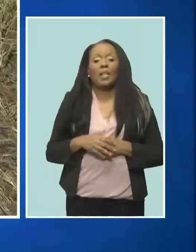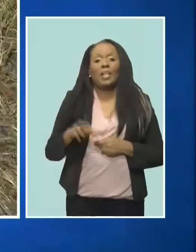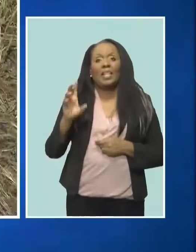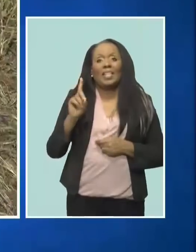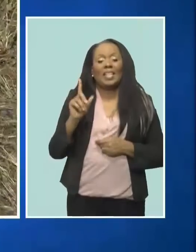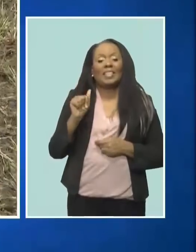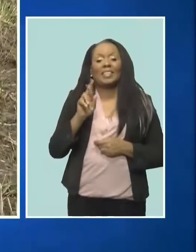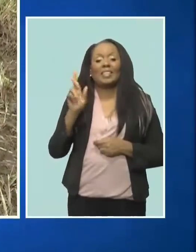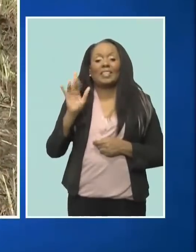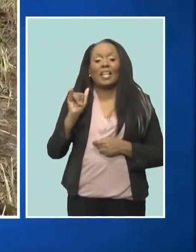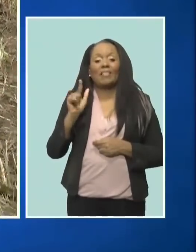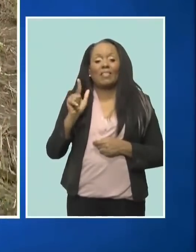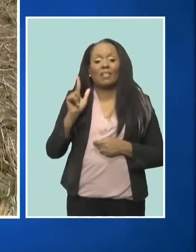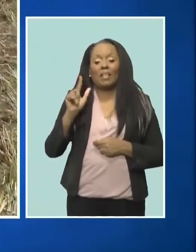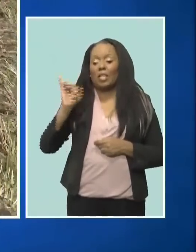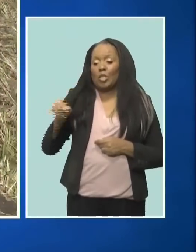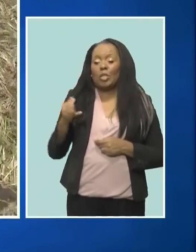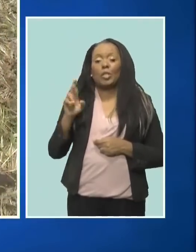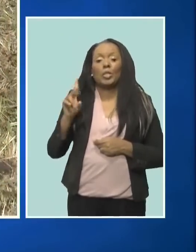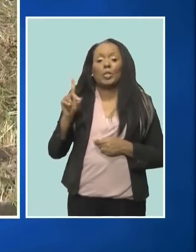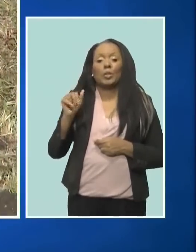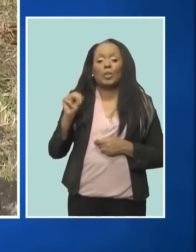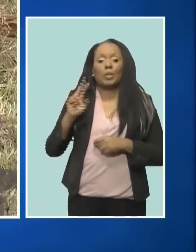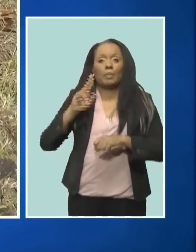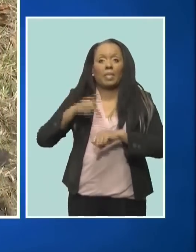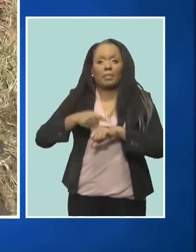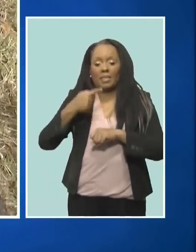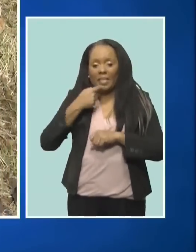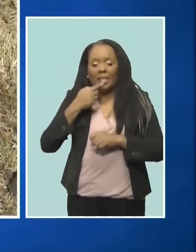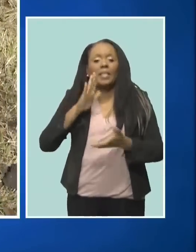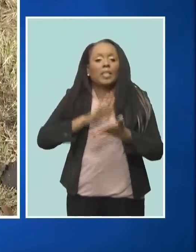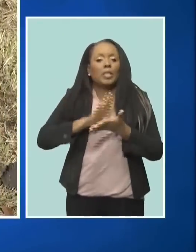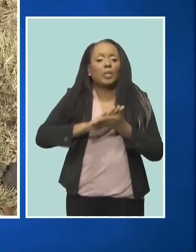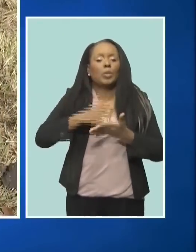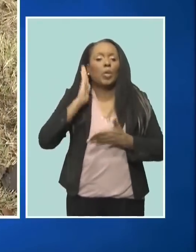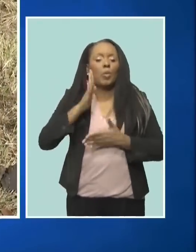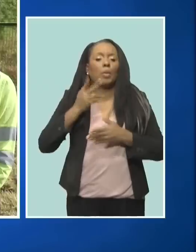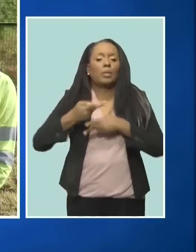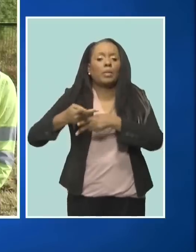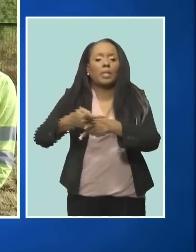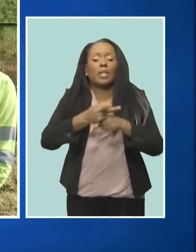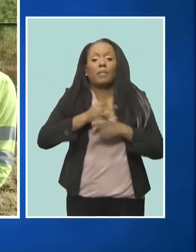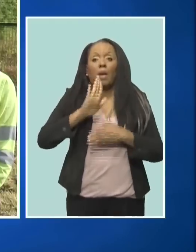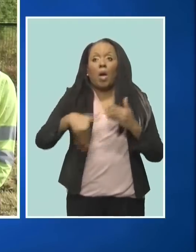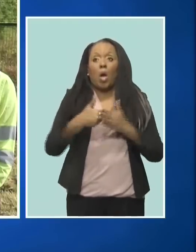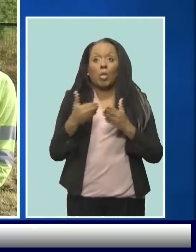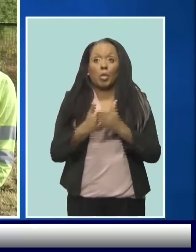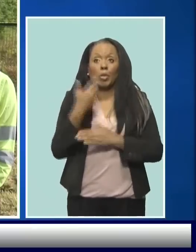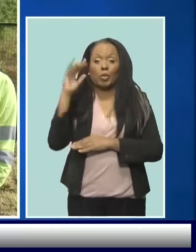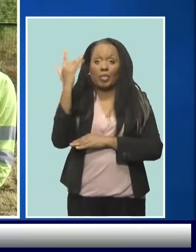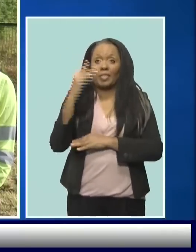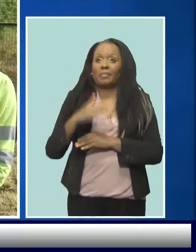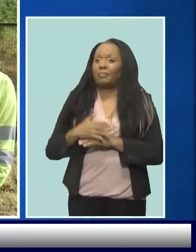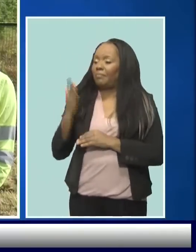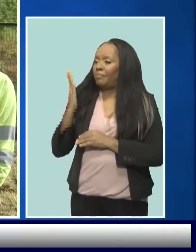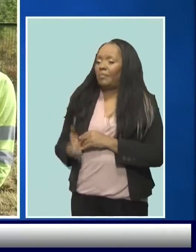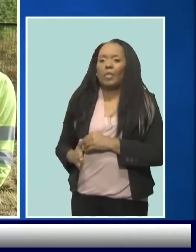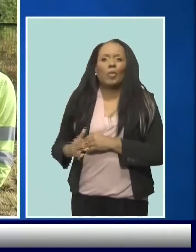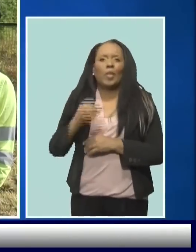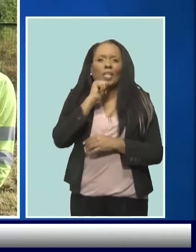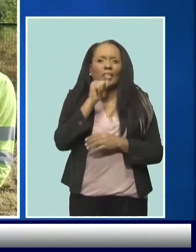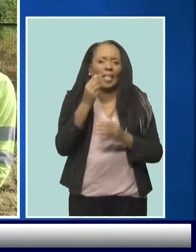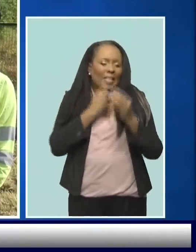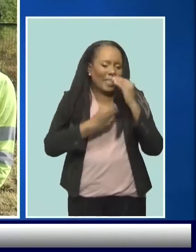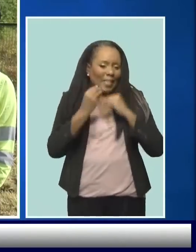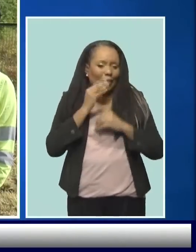Lynn, says the school will take care of the new trees. Though we may not be able to eat fruit from this tree, we